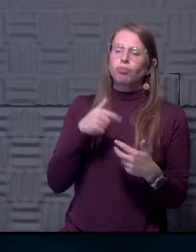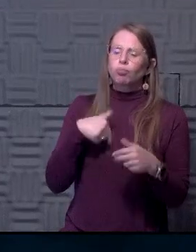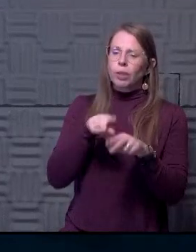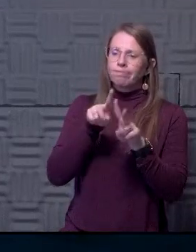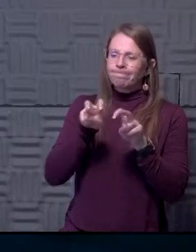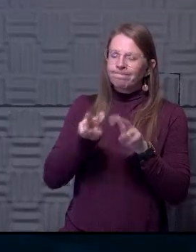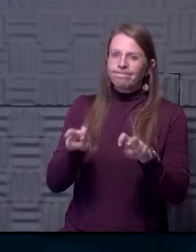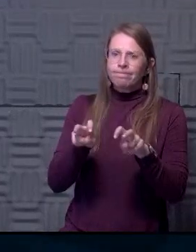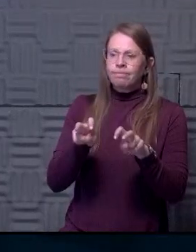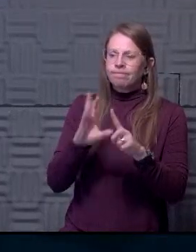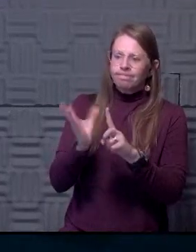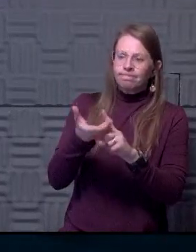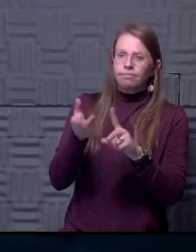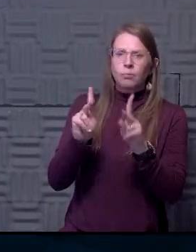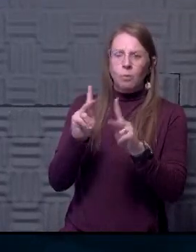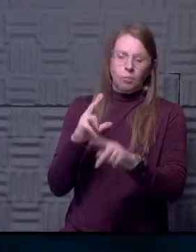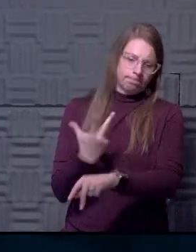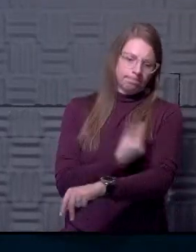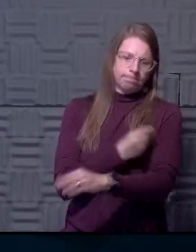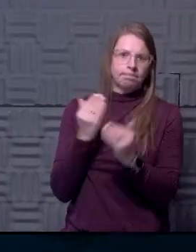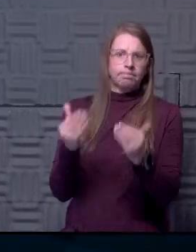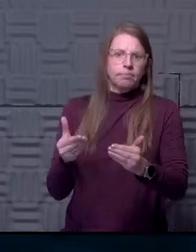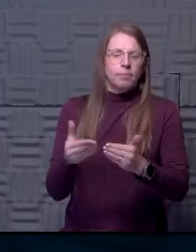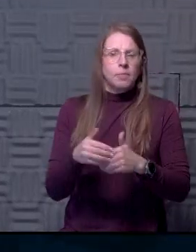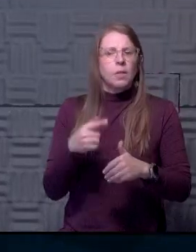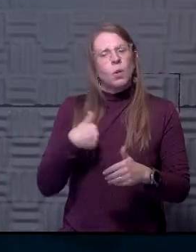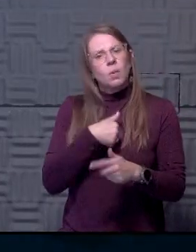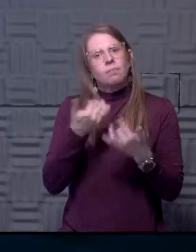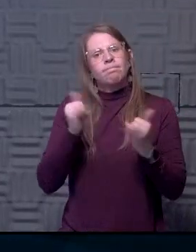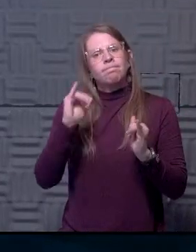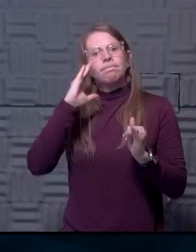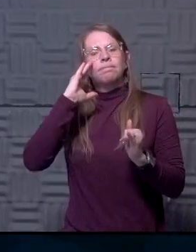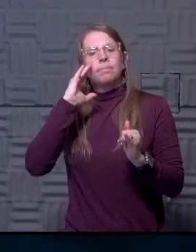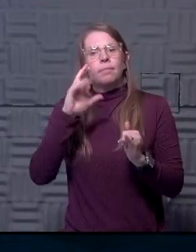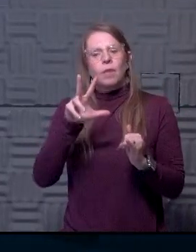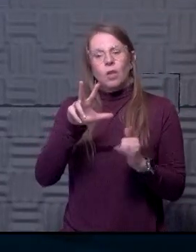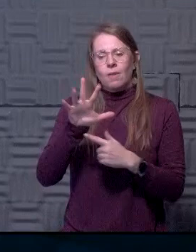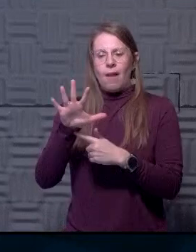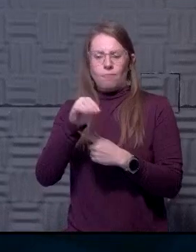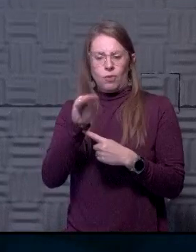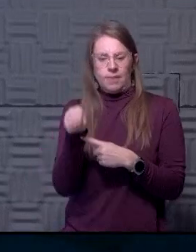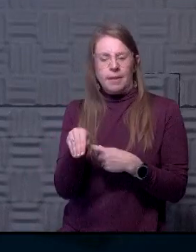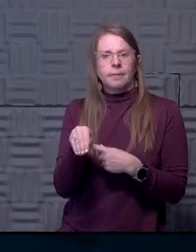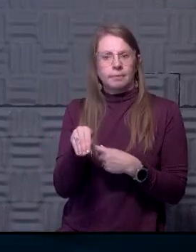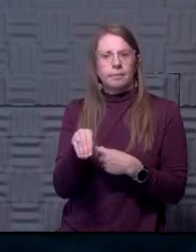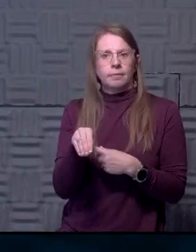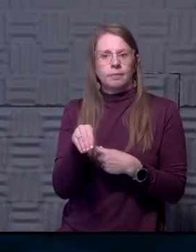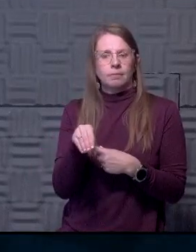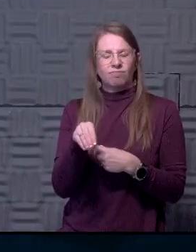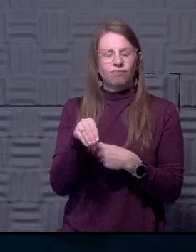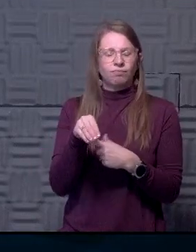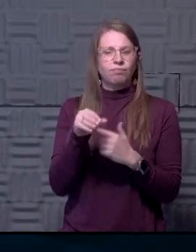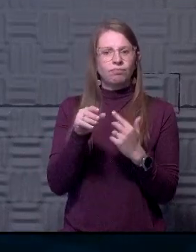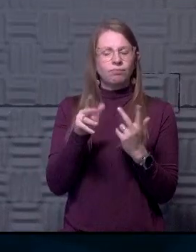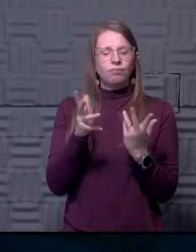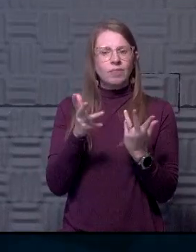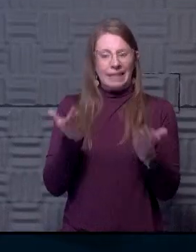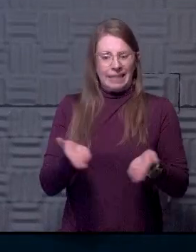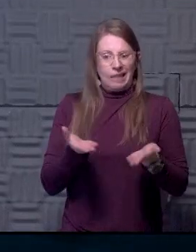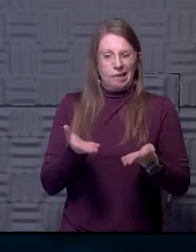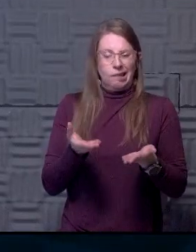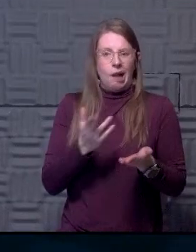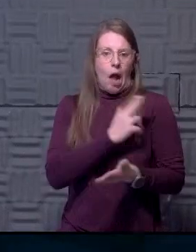get people convinced to take this, we still know that there's about a 35% rate, even here